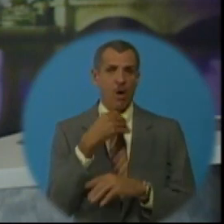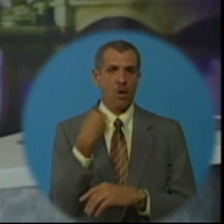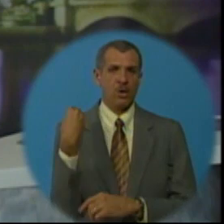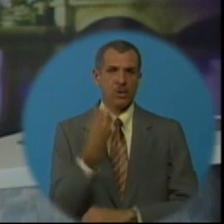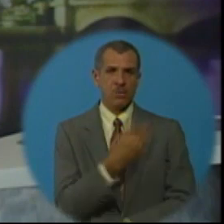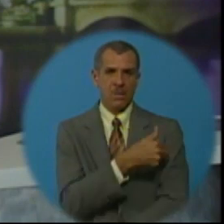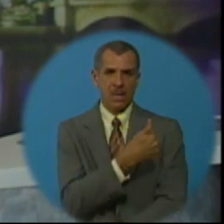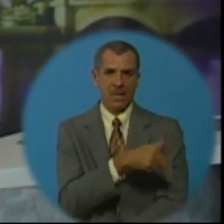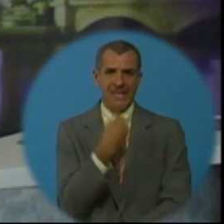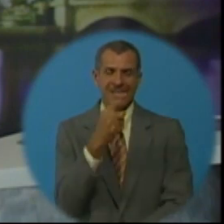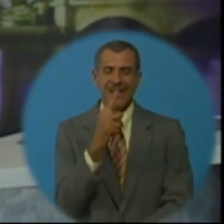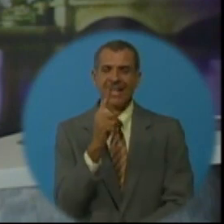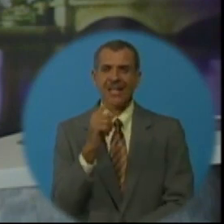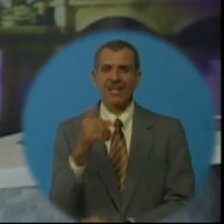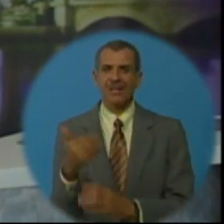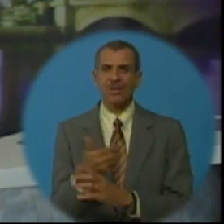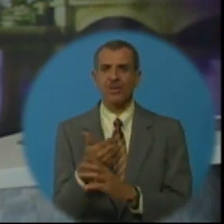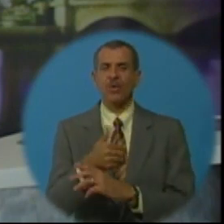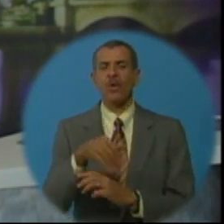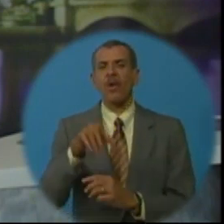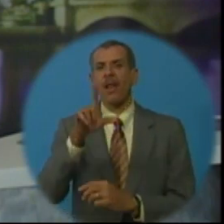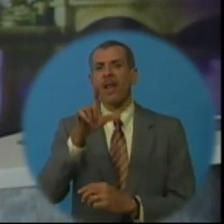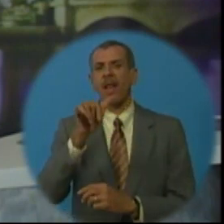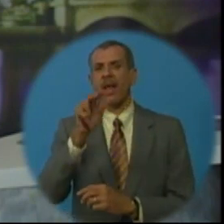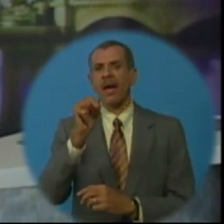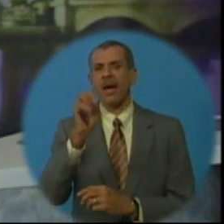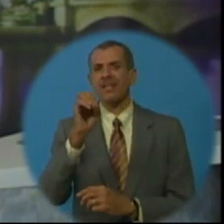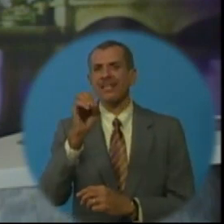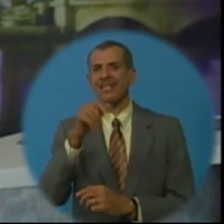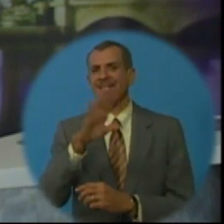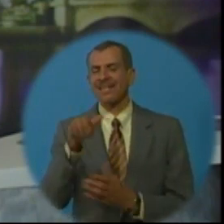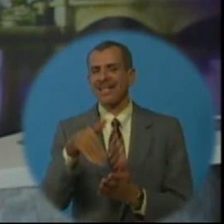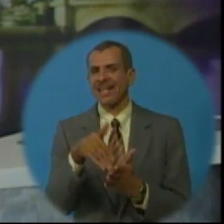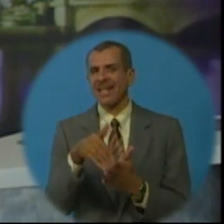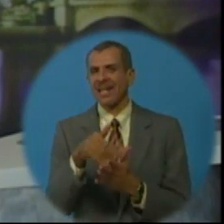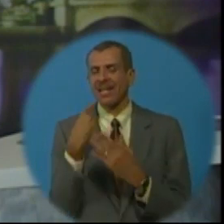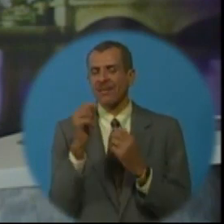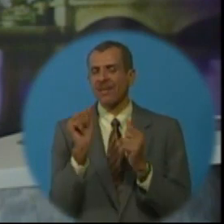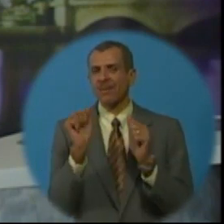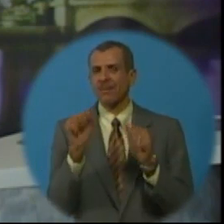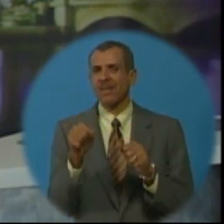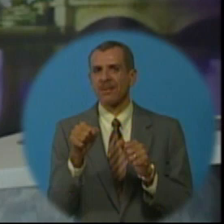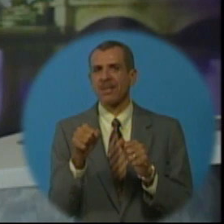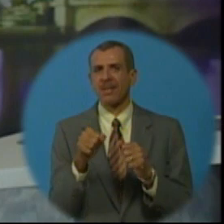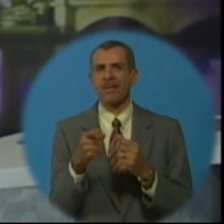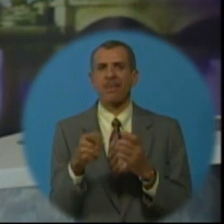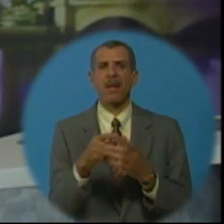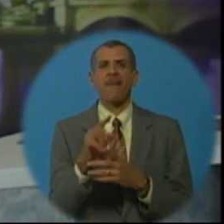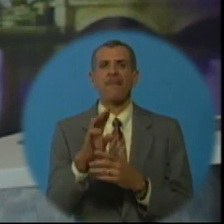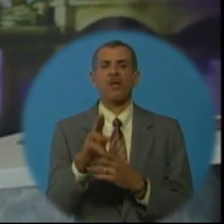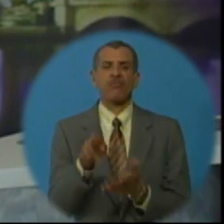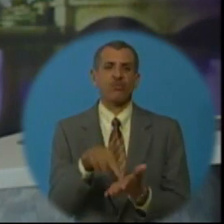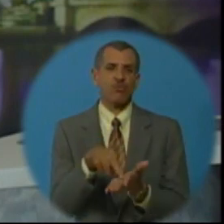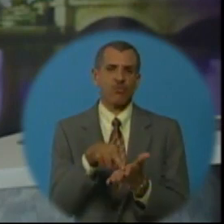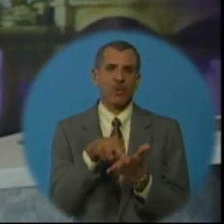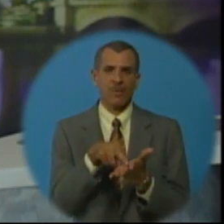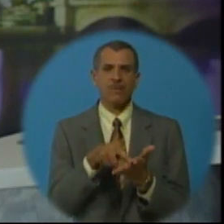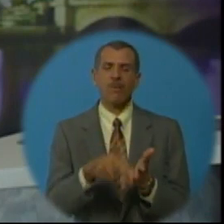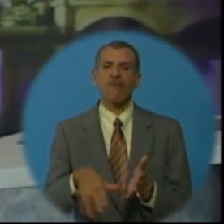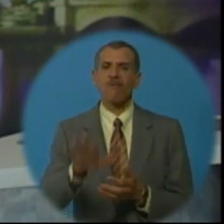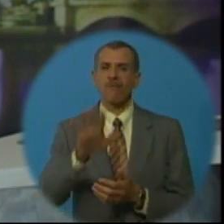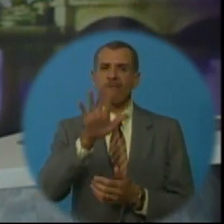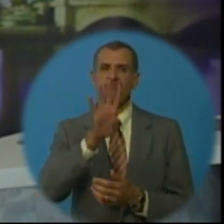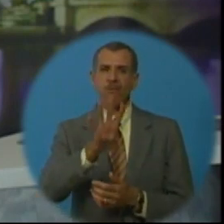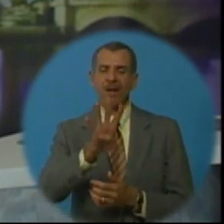cardiac suite, located in the Lions Eye Care Center, gives the QEH the capacity to meet population demand, with